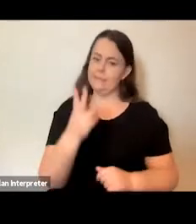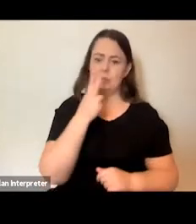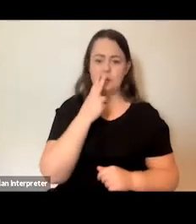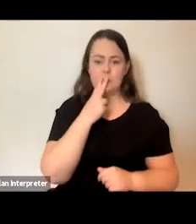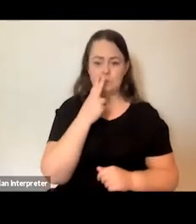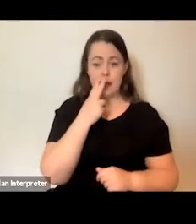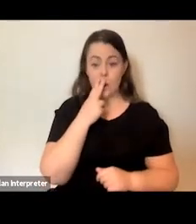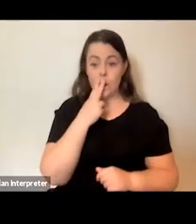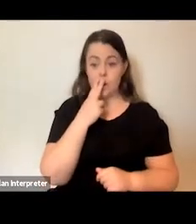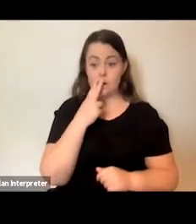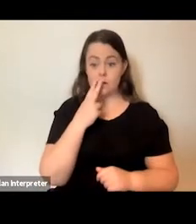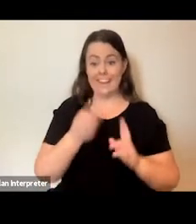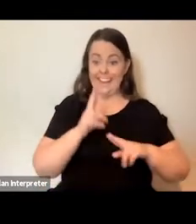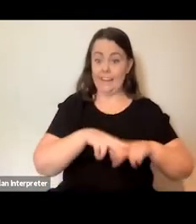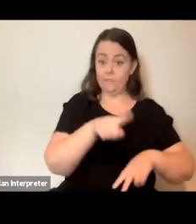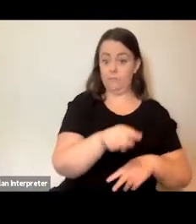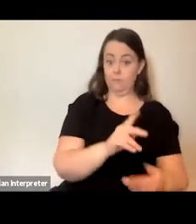drugs as well.